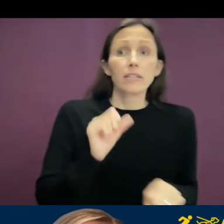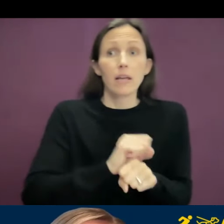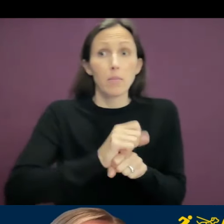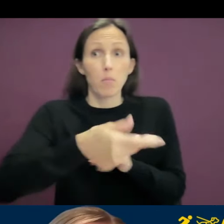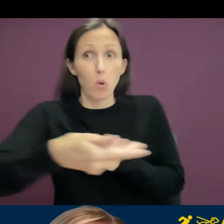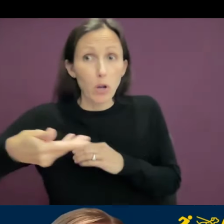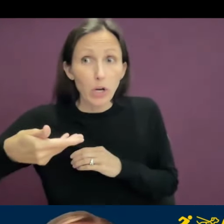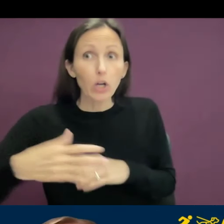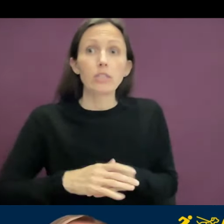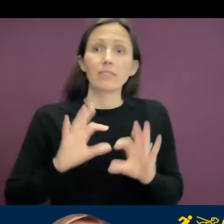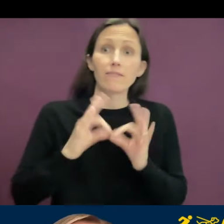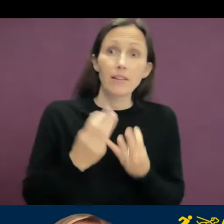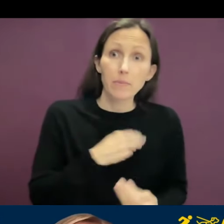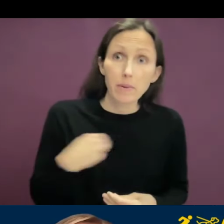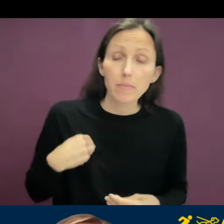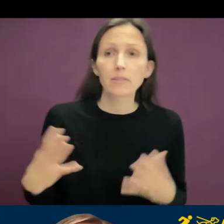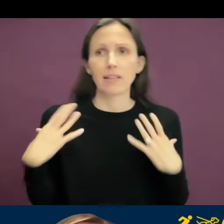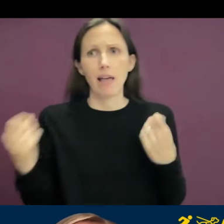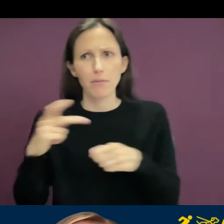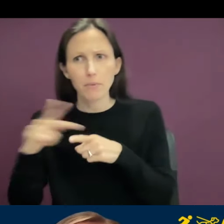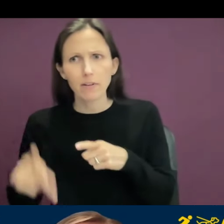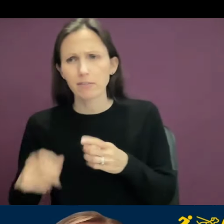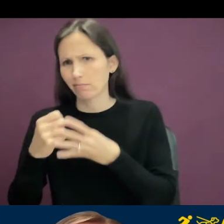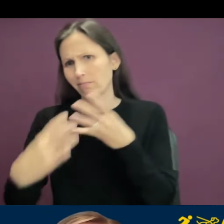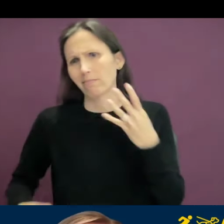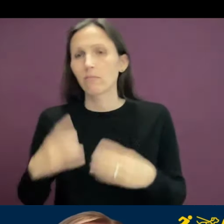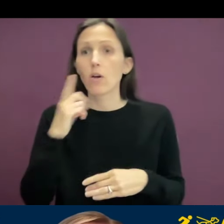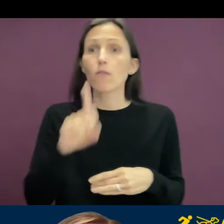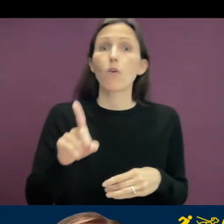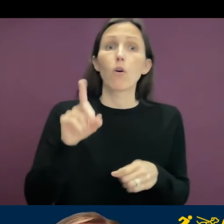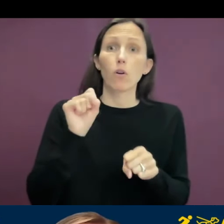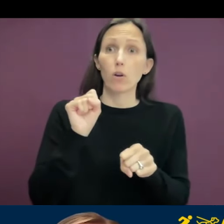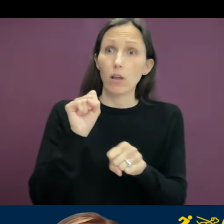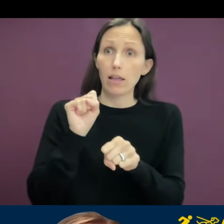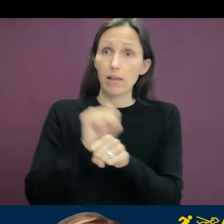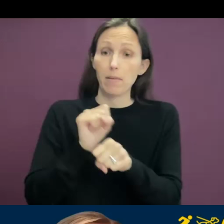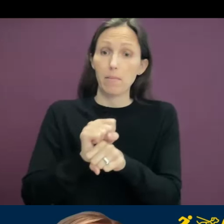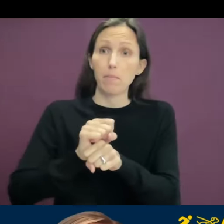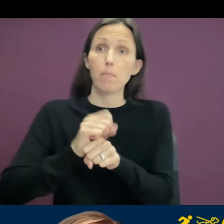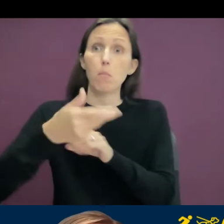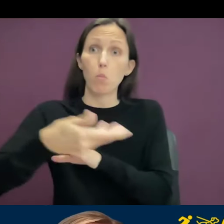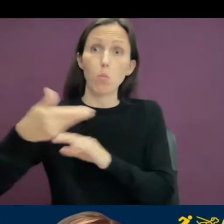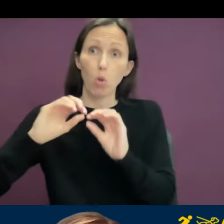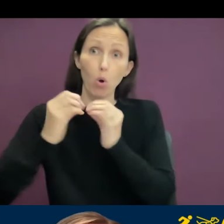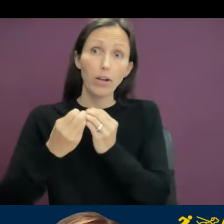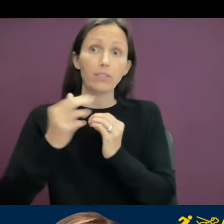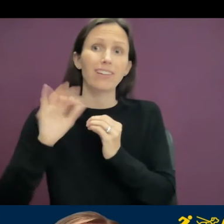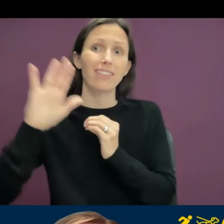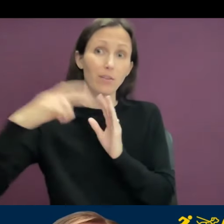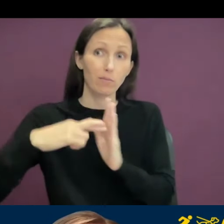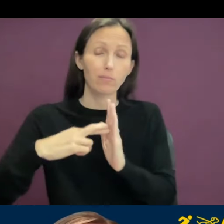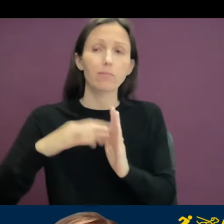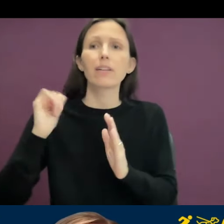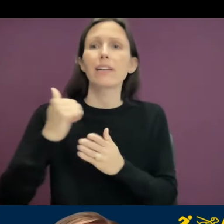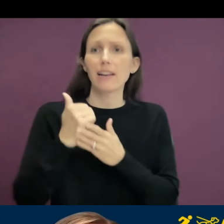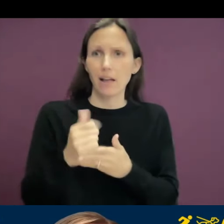and health professional experts. So for employers and their representatives, it can help when they're seeking guidance on